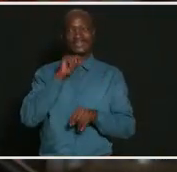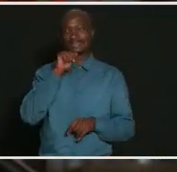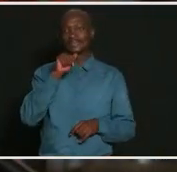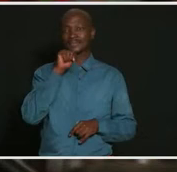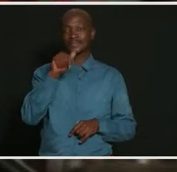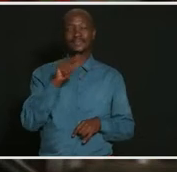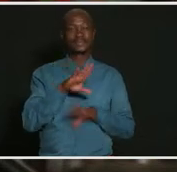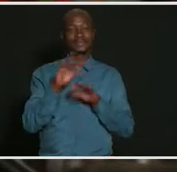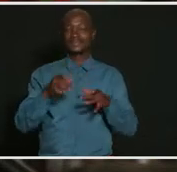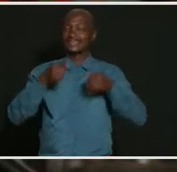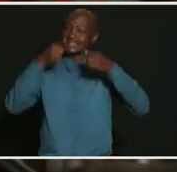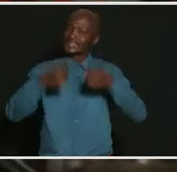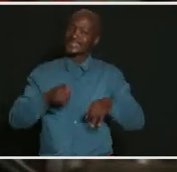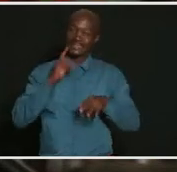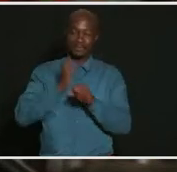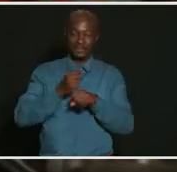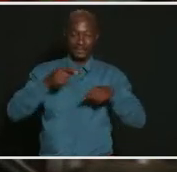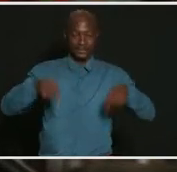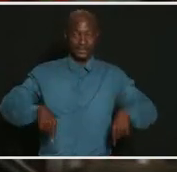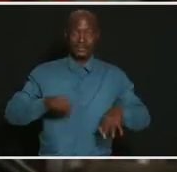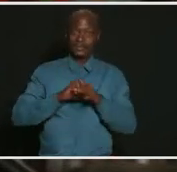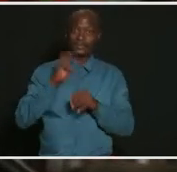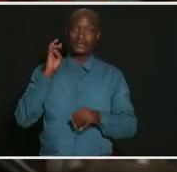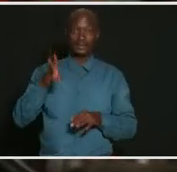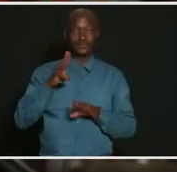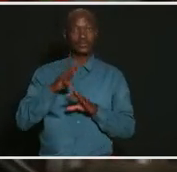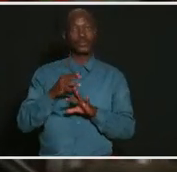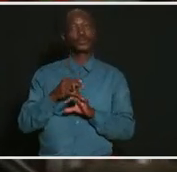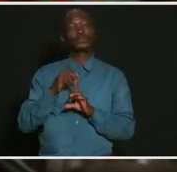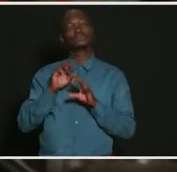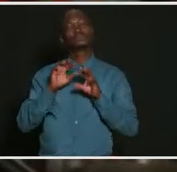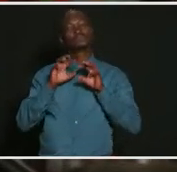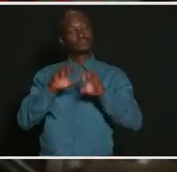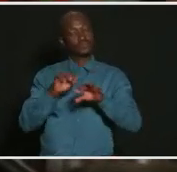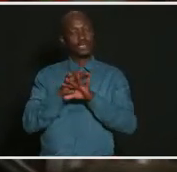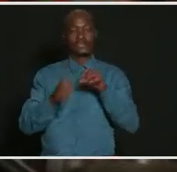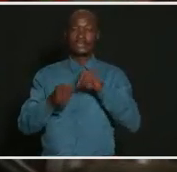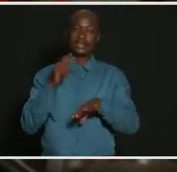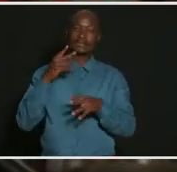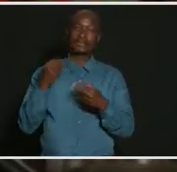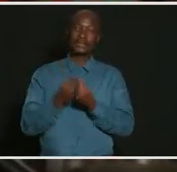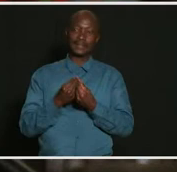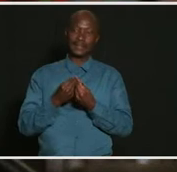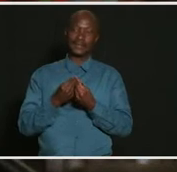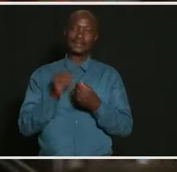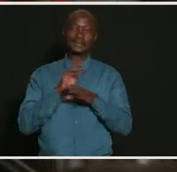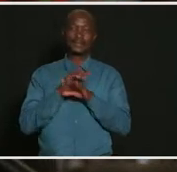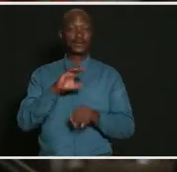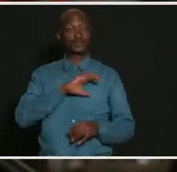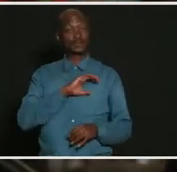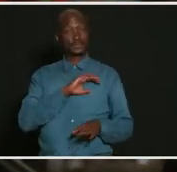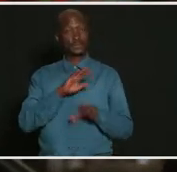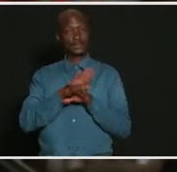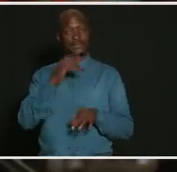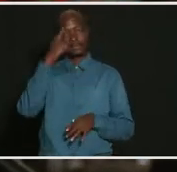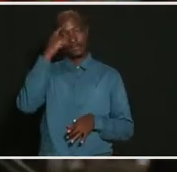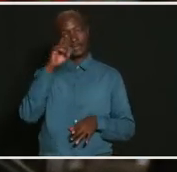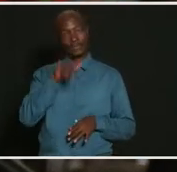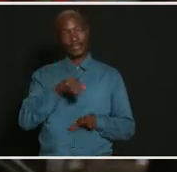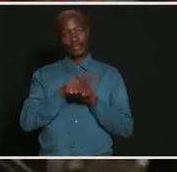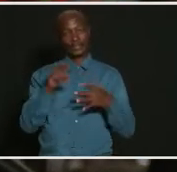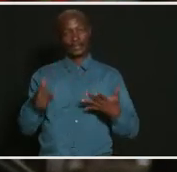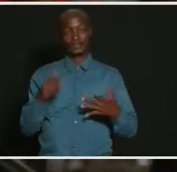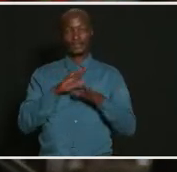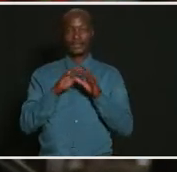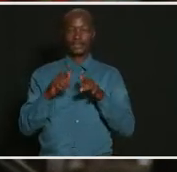matter what decisions are made here we will insist on certain things because though Christians believe that they should